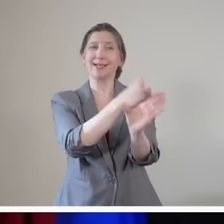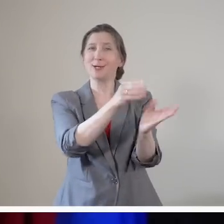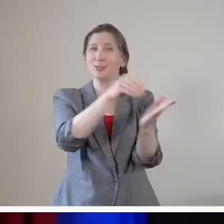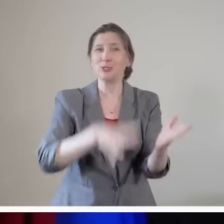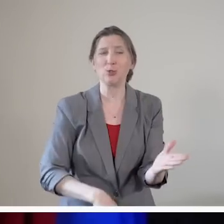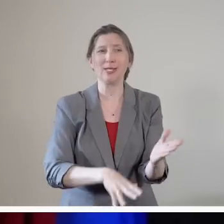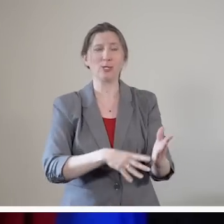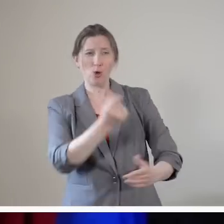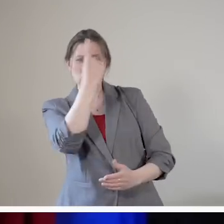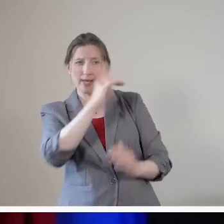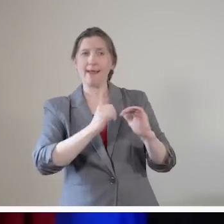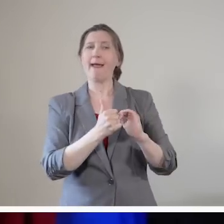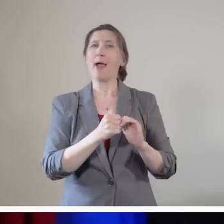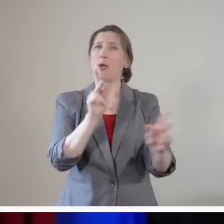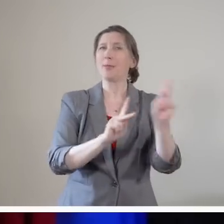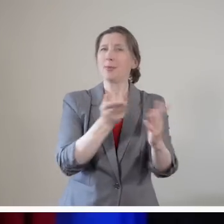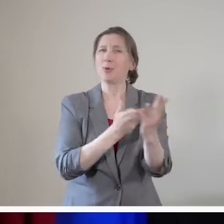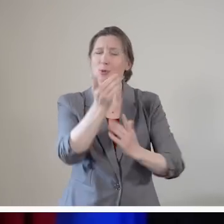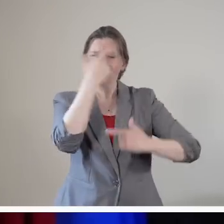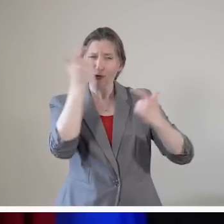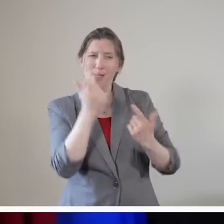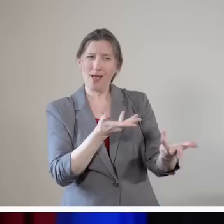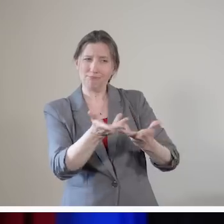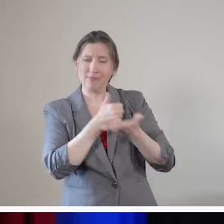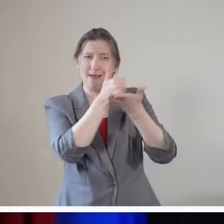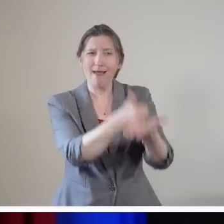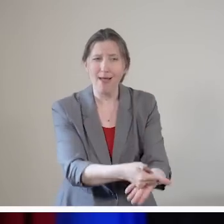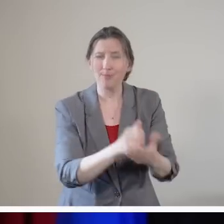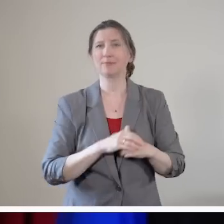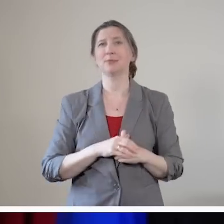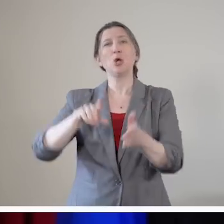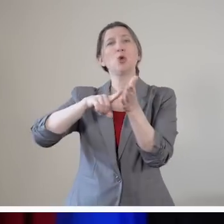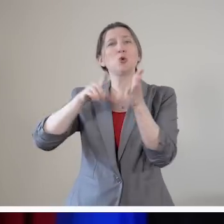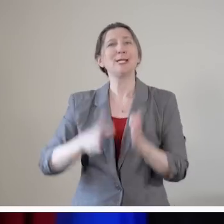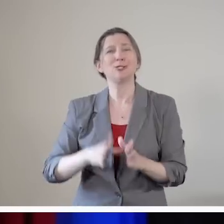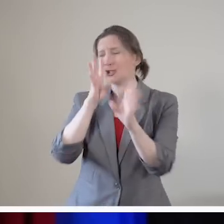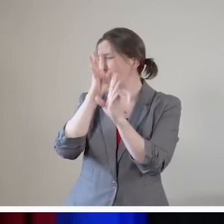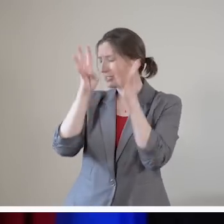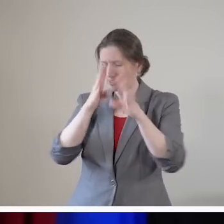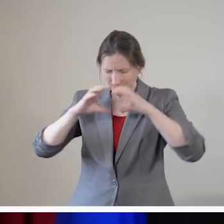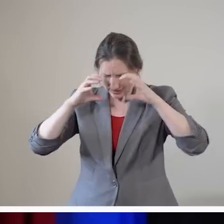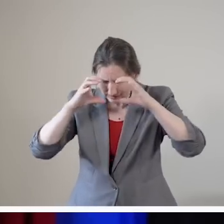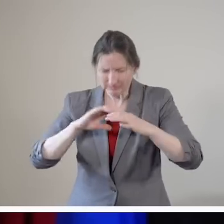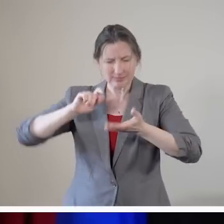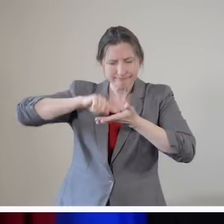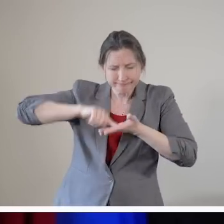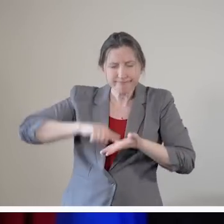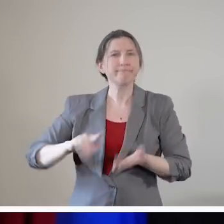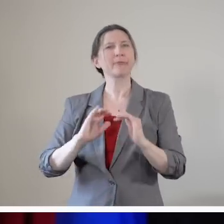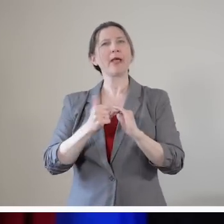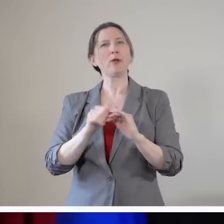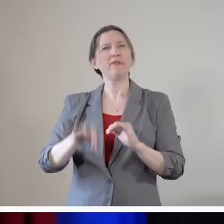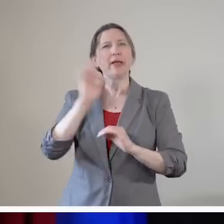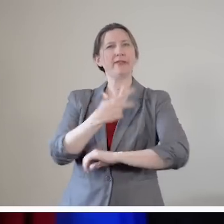Veterinary Medicine, where UW researchers are working around the clock to develop a coronavirus vaccine. The pharmacy students